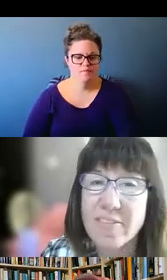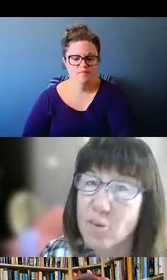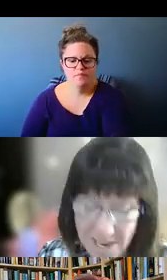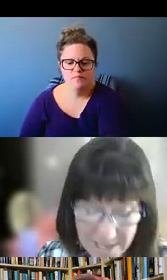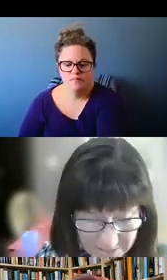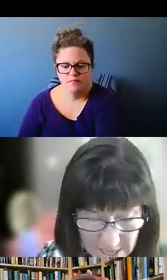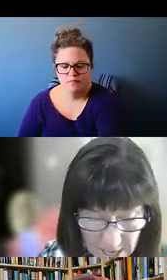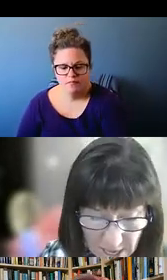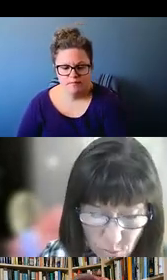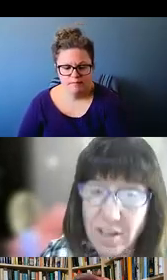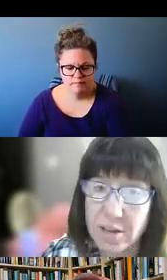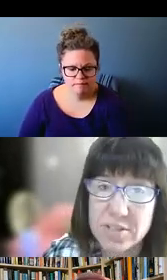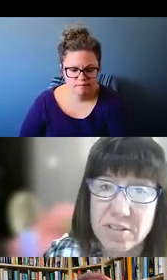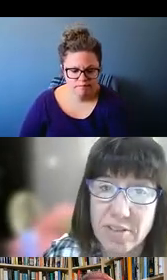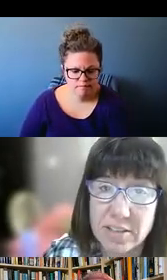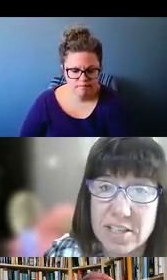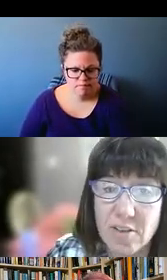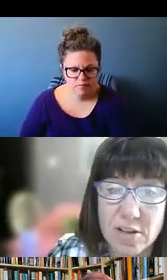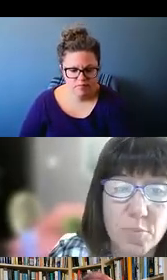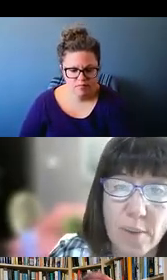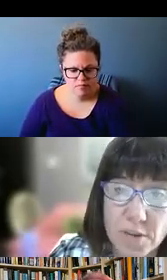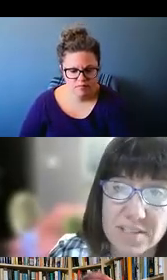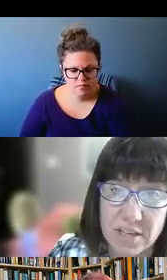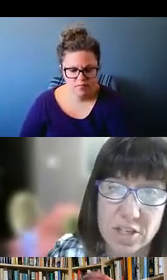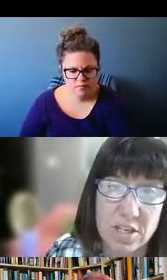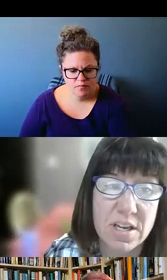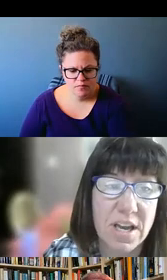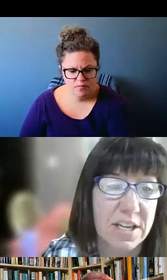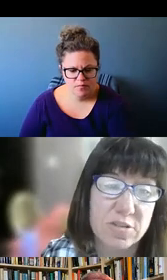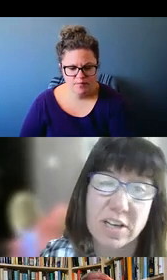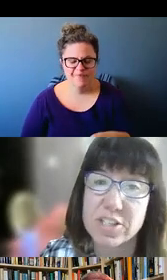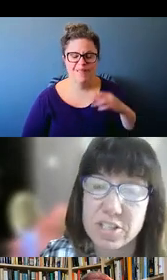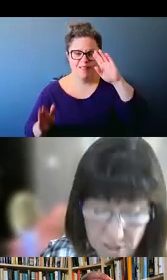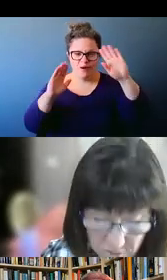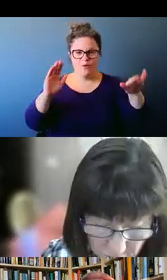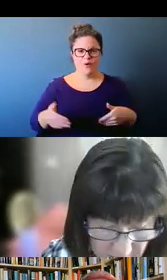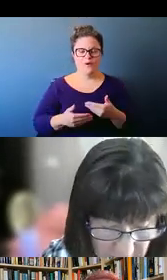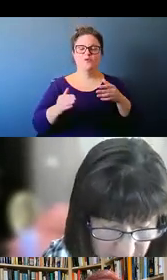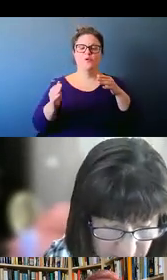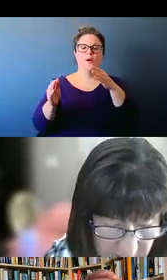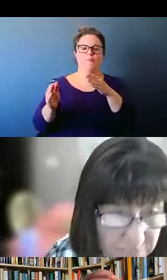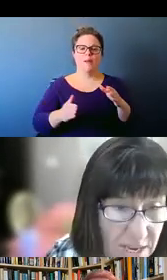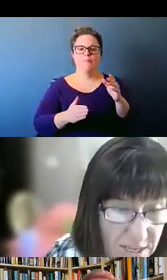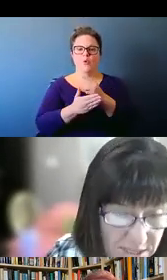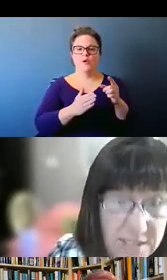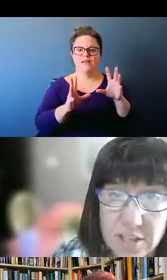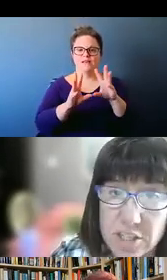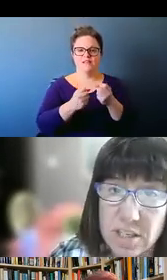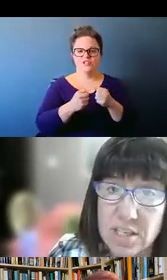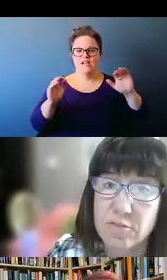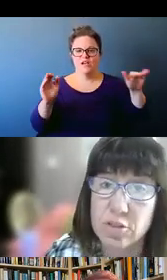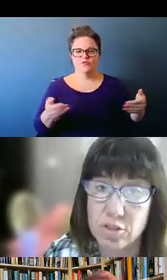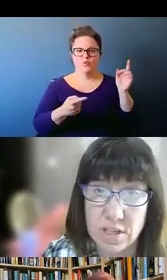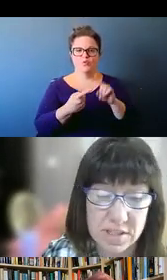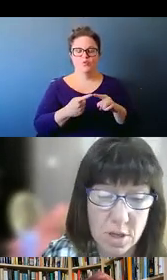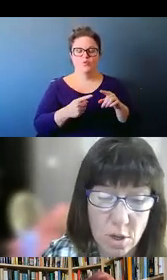So hello, everyone, and welcome to the Faculty of Arts Prep Week session, an introduction to the social sciences. This session